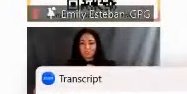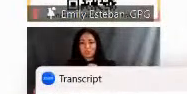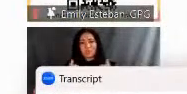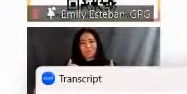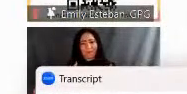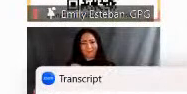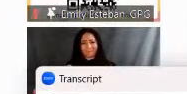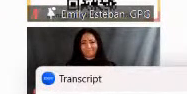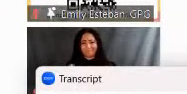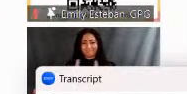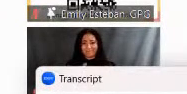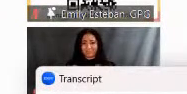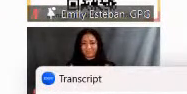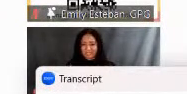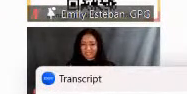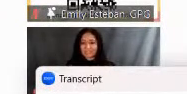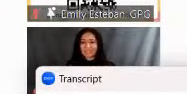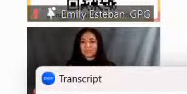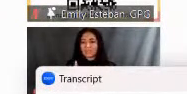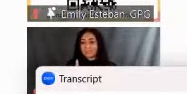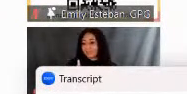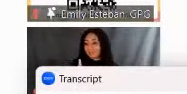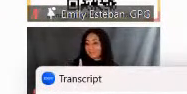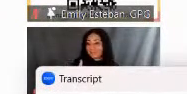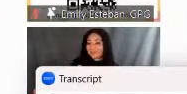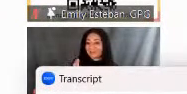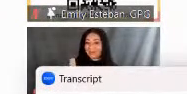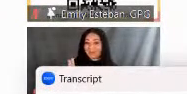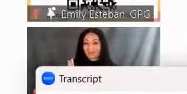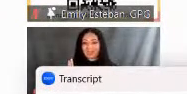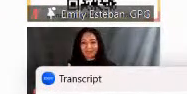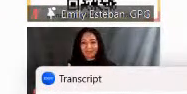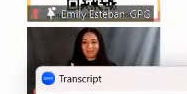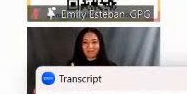where TK tends to still lean towards